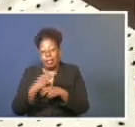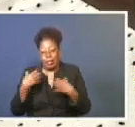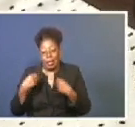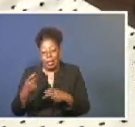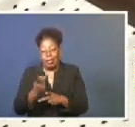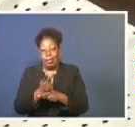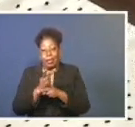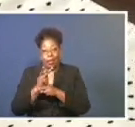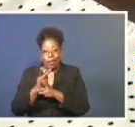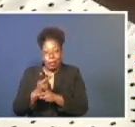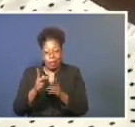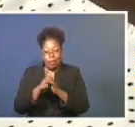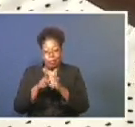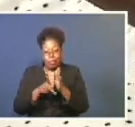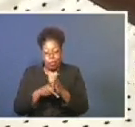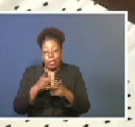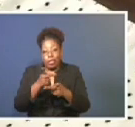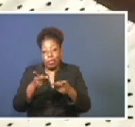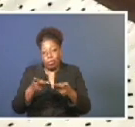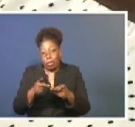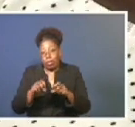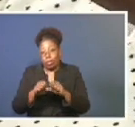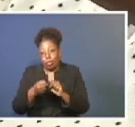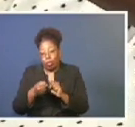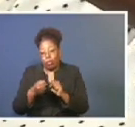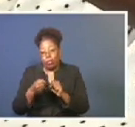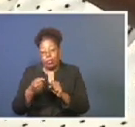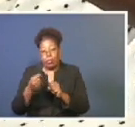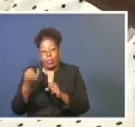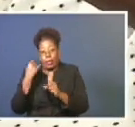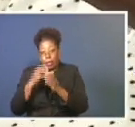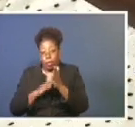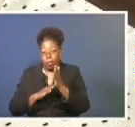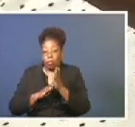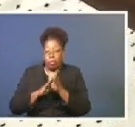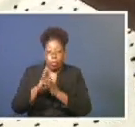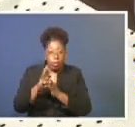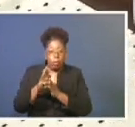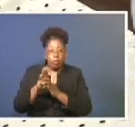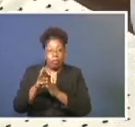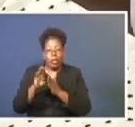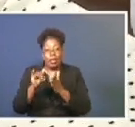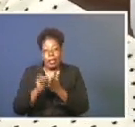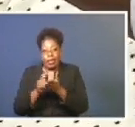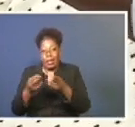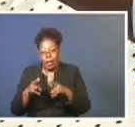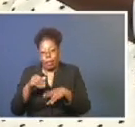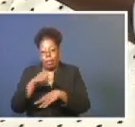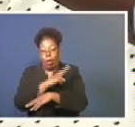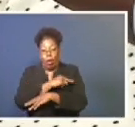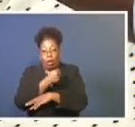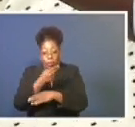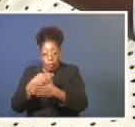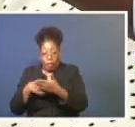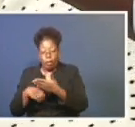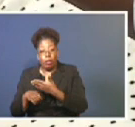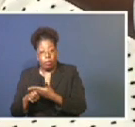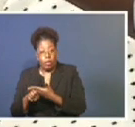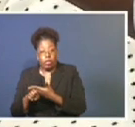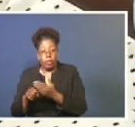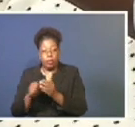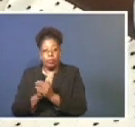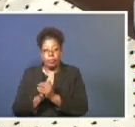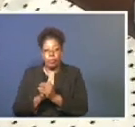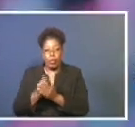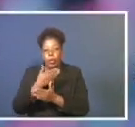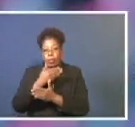healthcare protocols in place so that if there is a surge that possibly could take place with hospital admissions, we are in a better